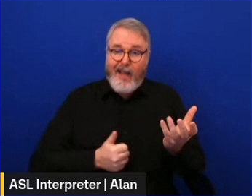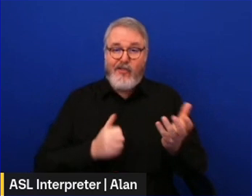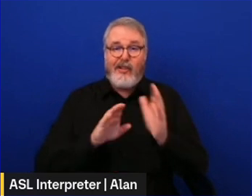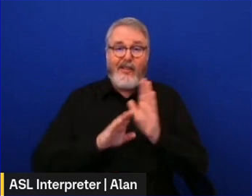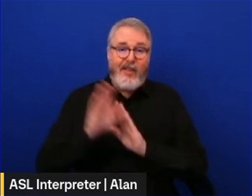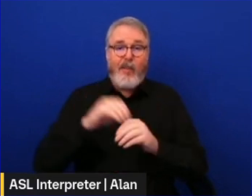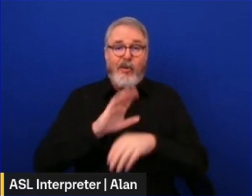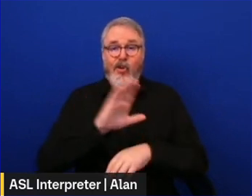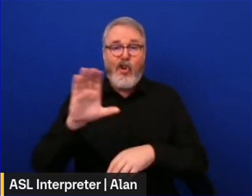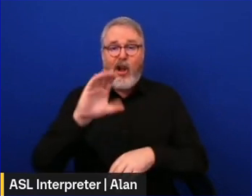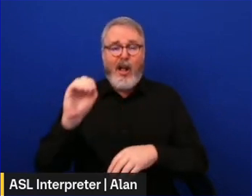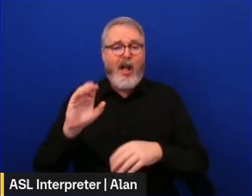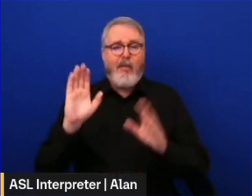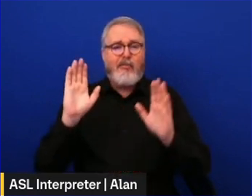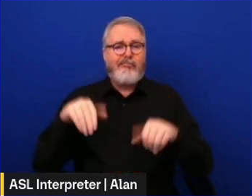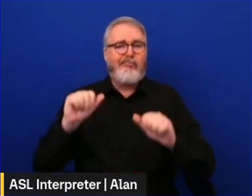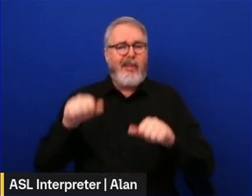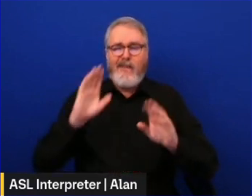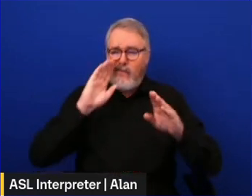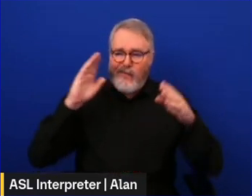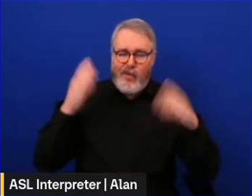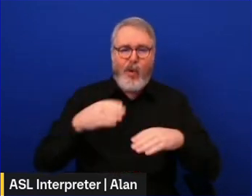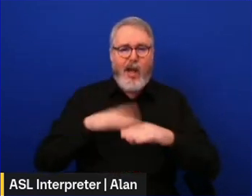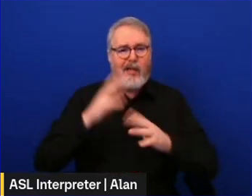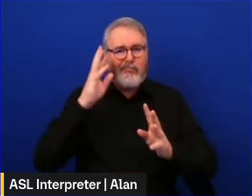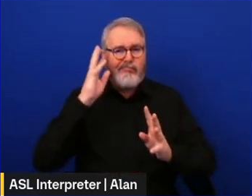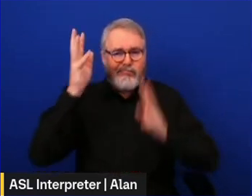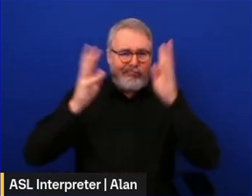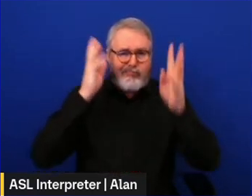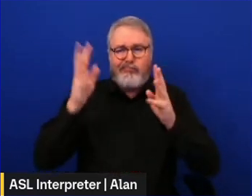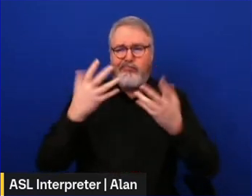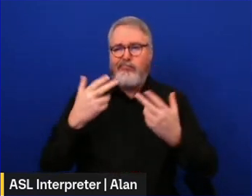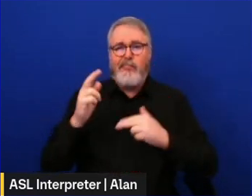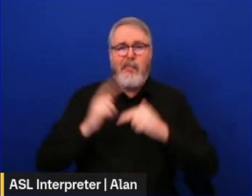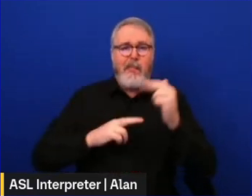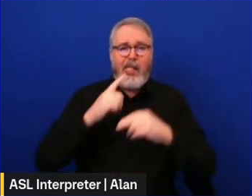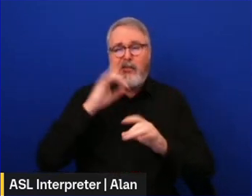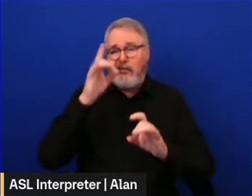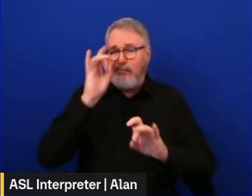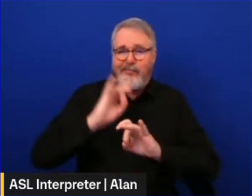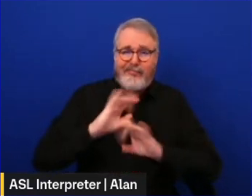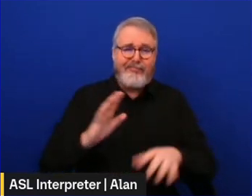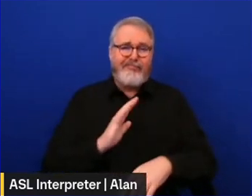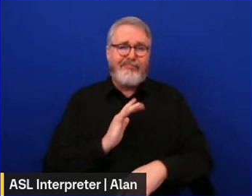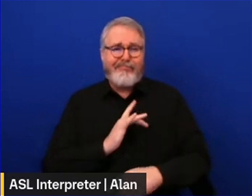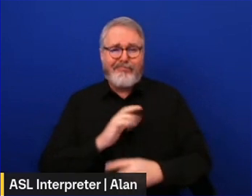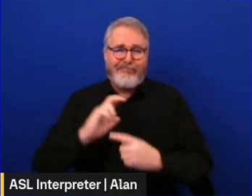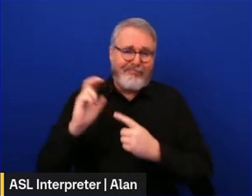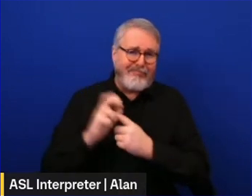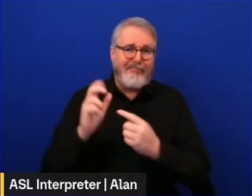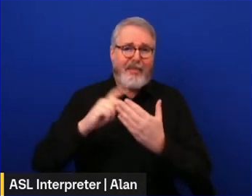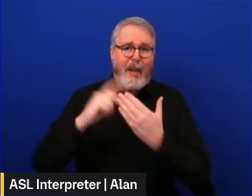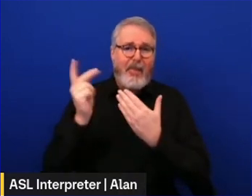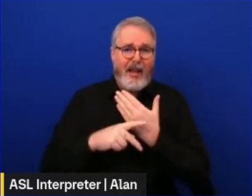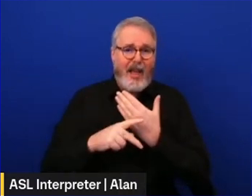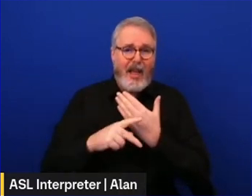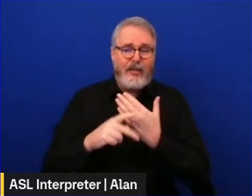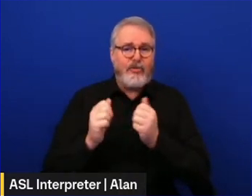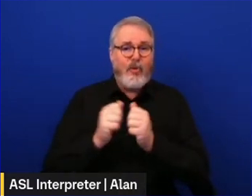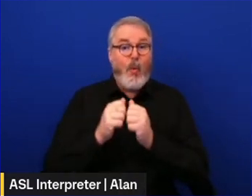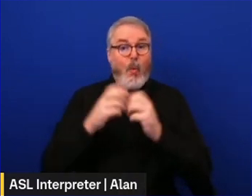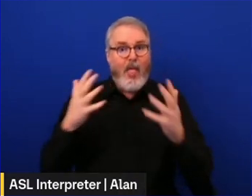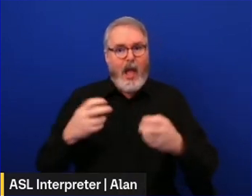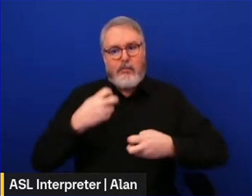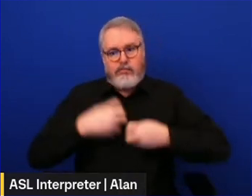is free to focus on innovation, building incredible applications without being bogged down by